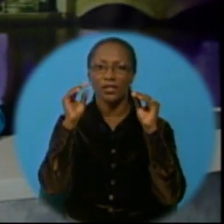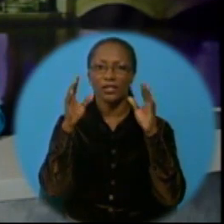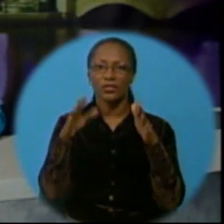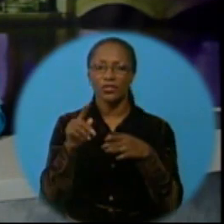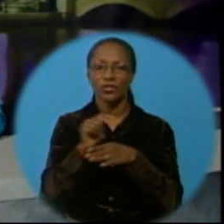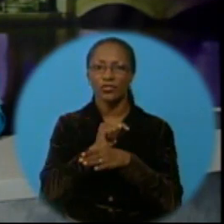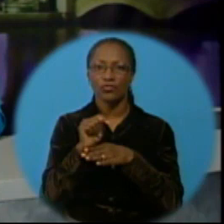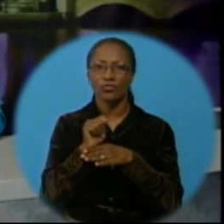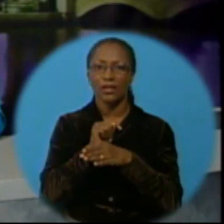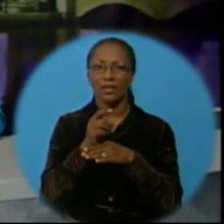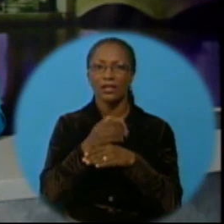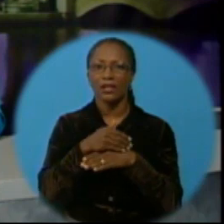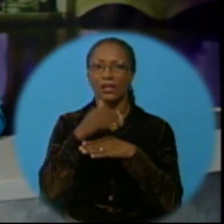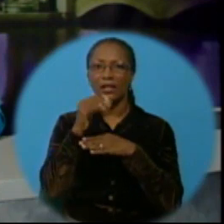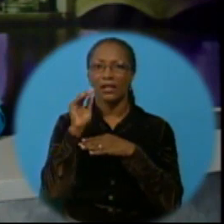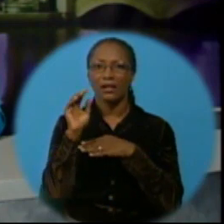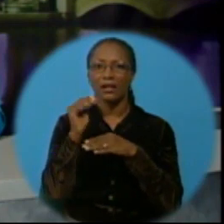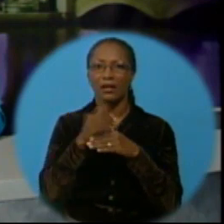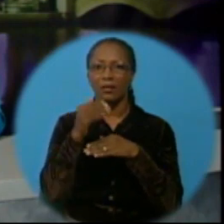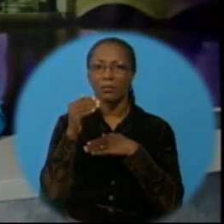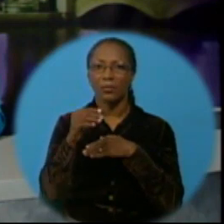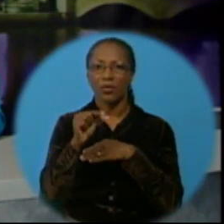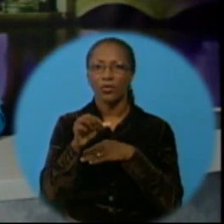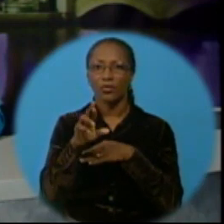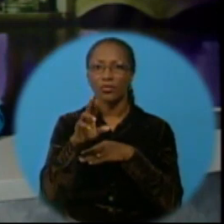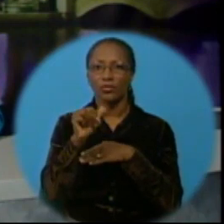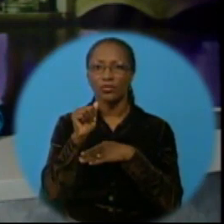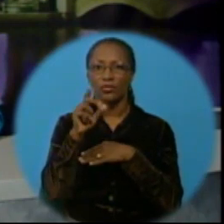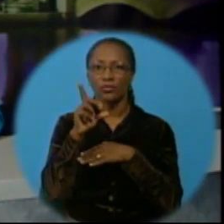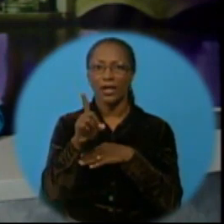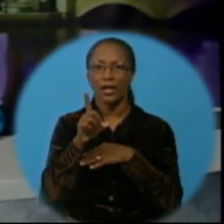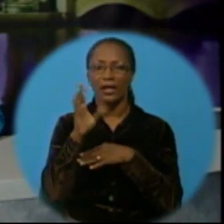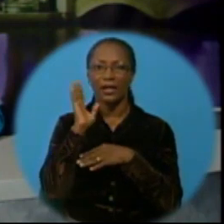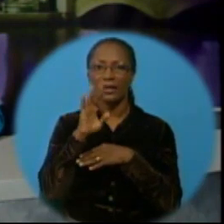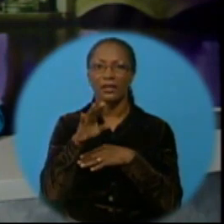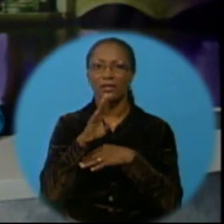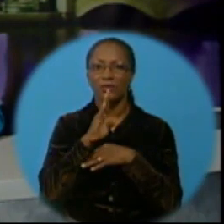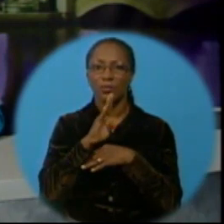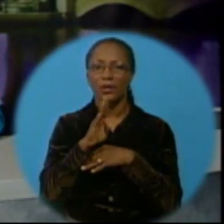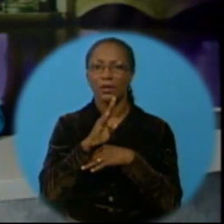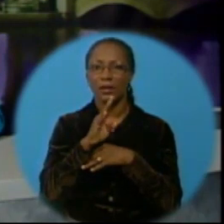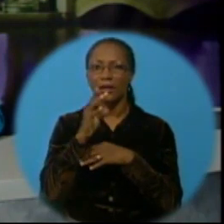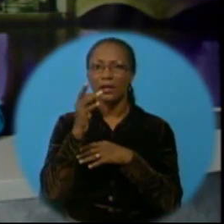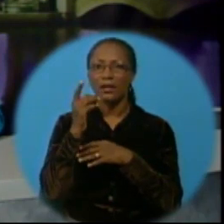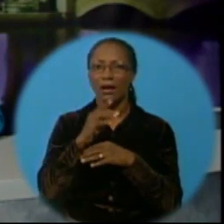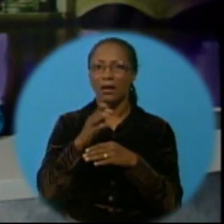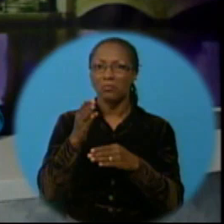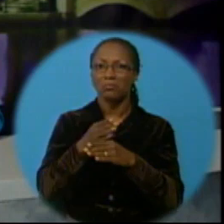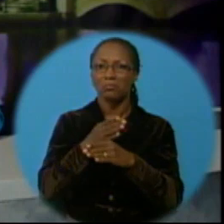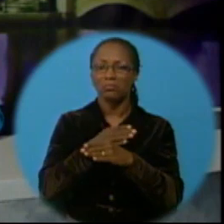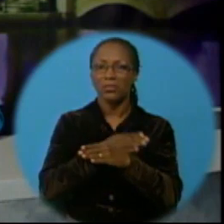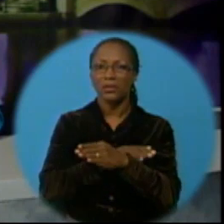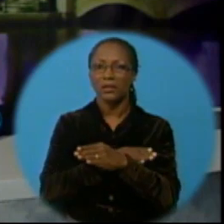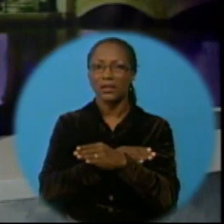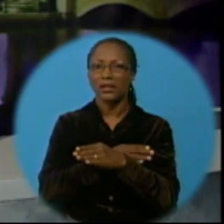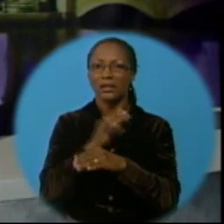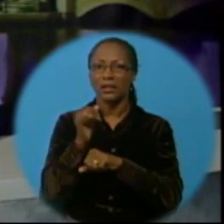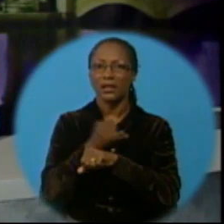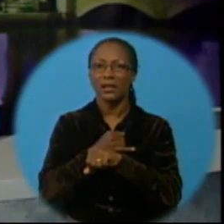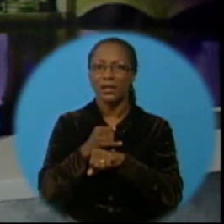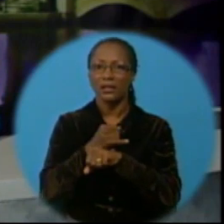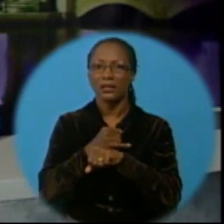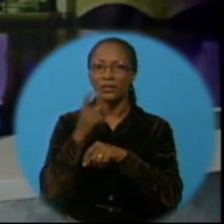trained at postgraduate level, and this will complement the island's push to attain the international requirement set for